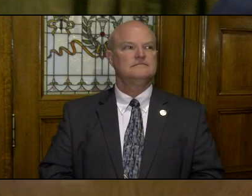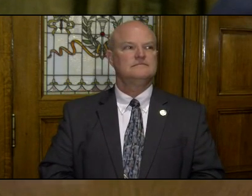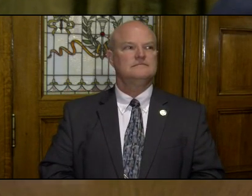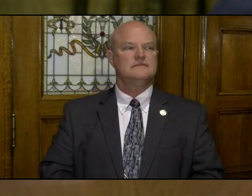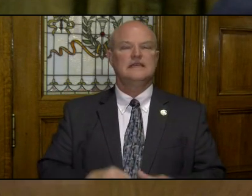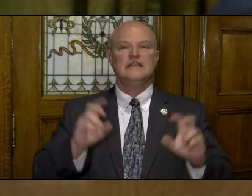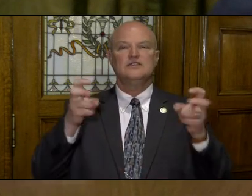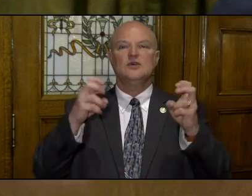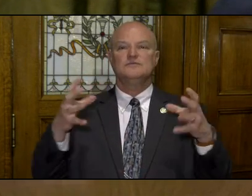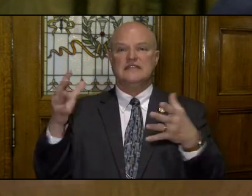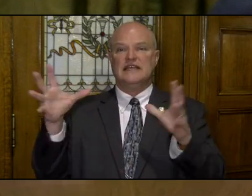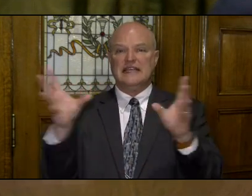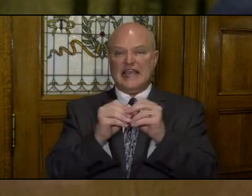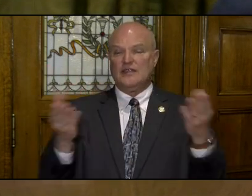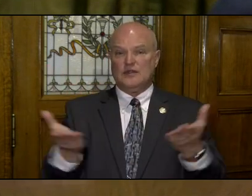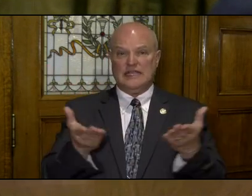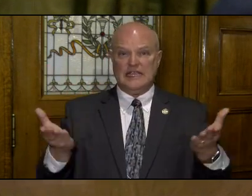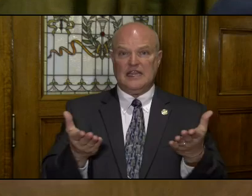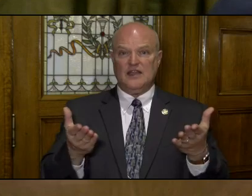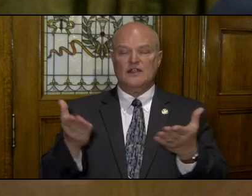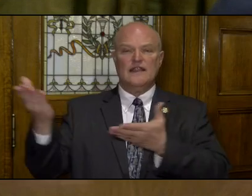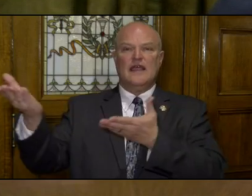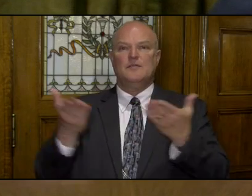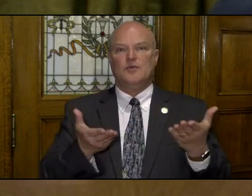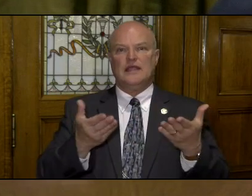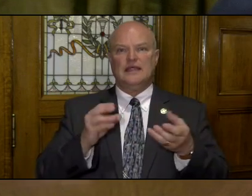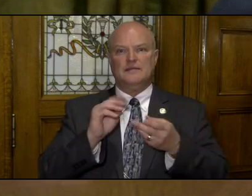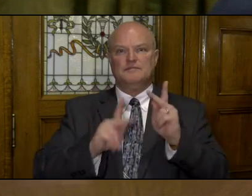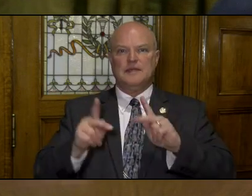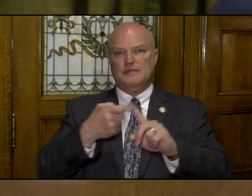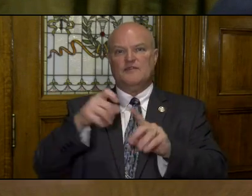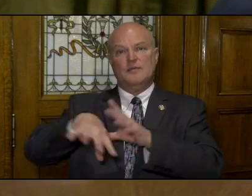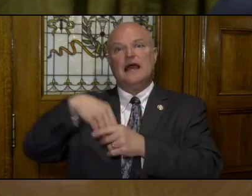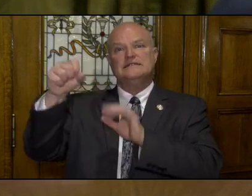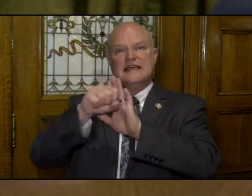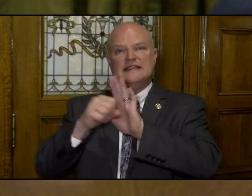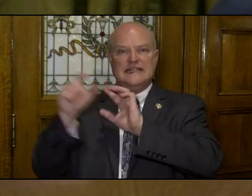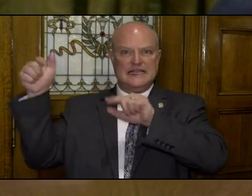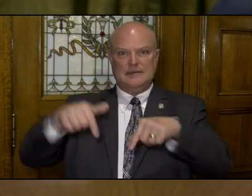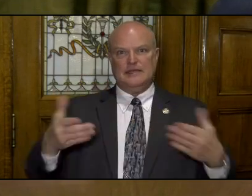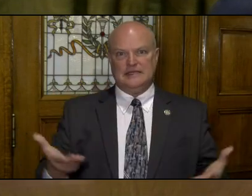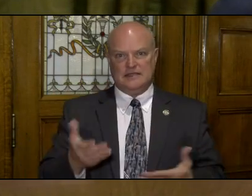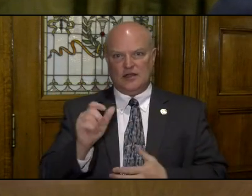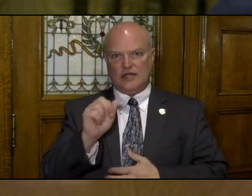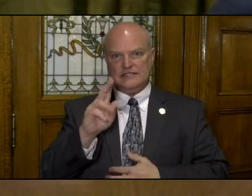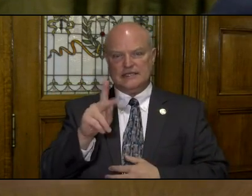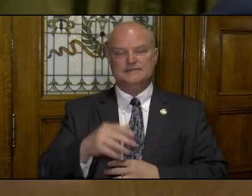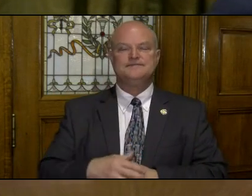Gatherings, what about gatherings here that bring in a large number of people from outside the state?